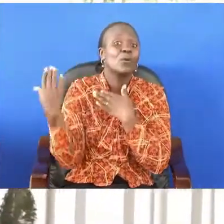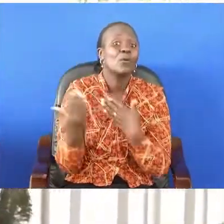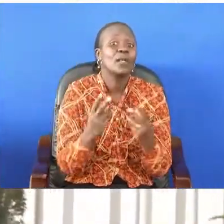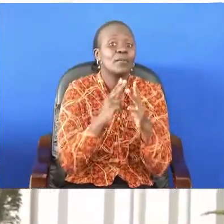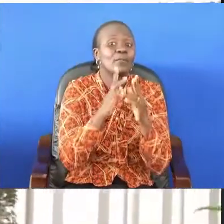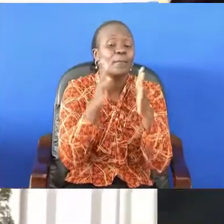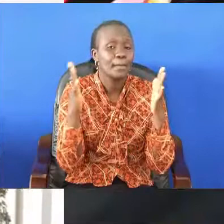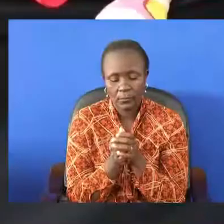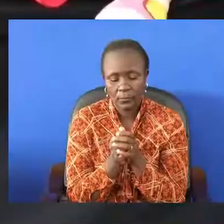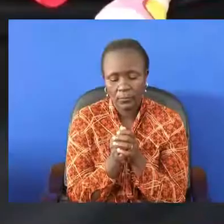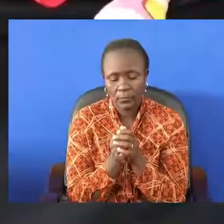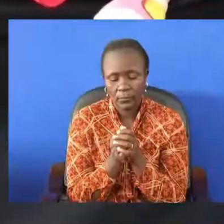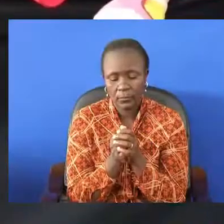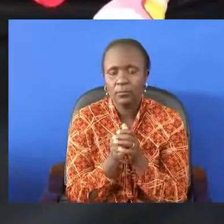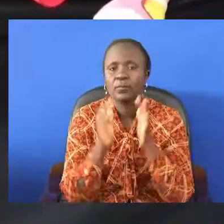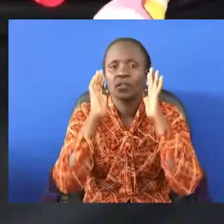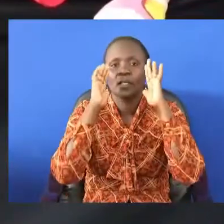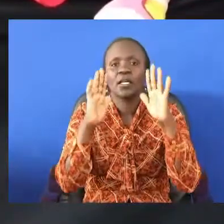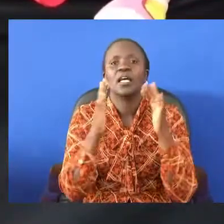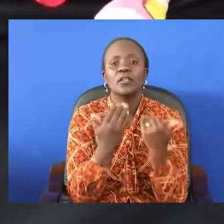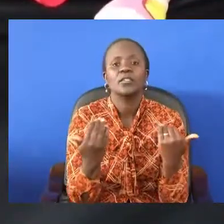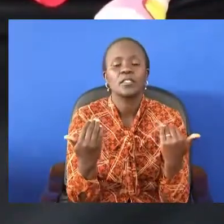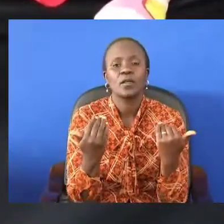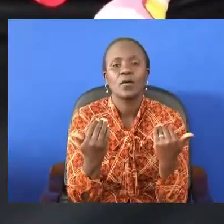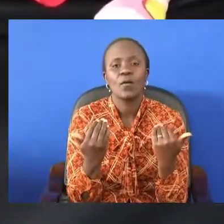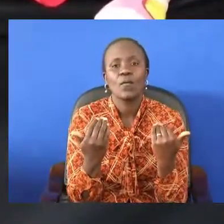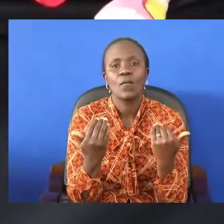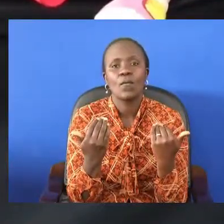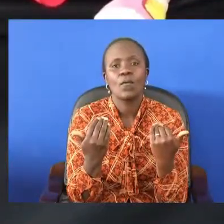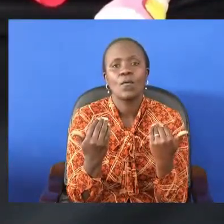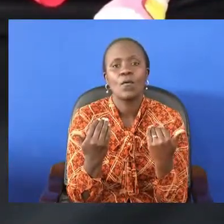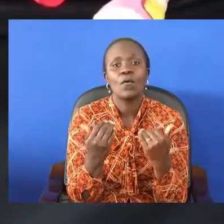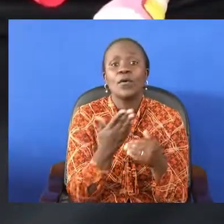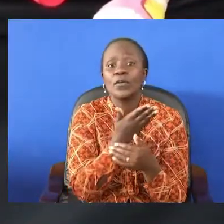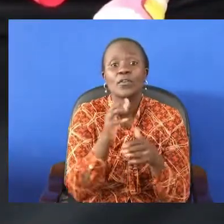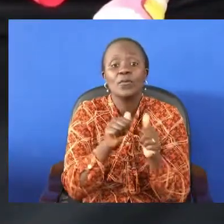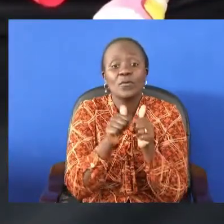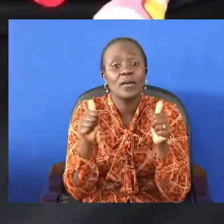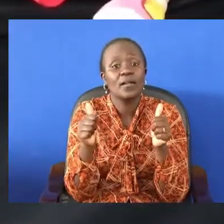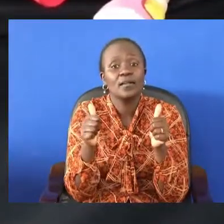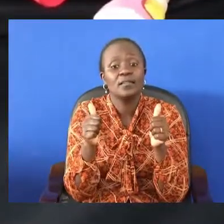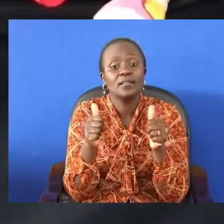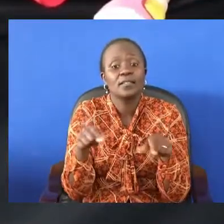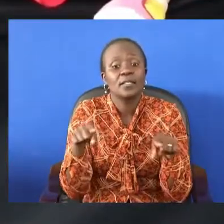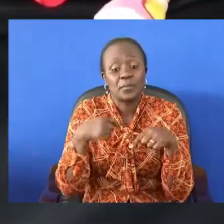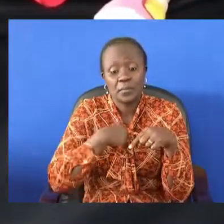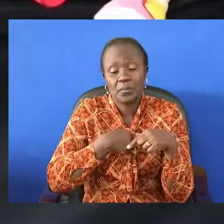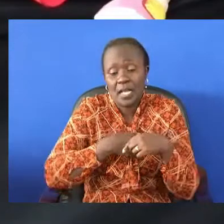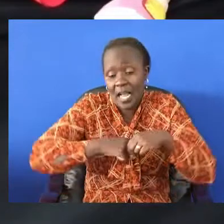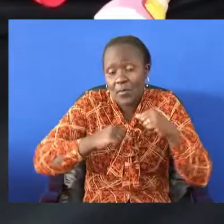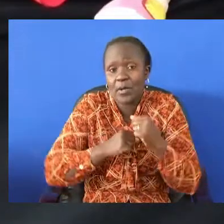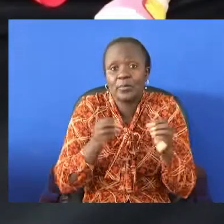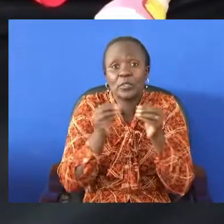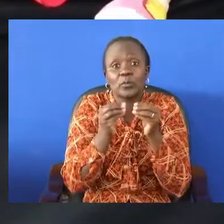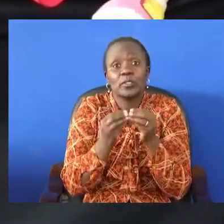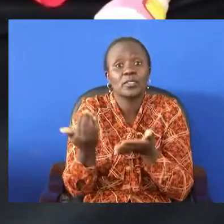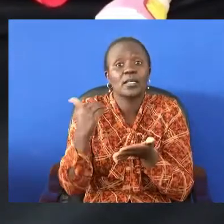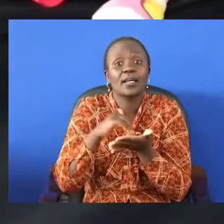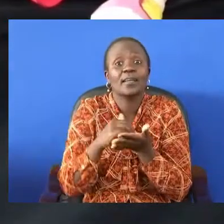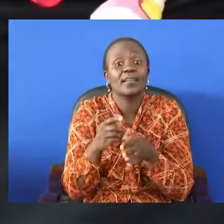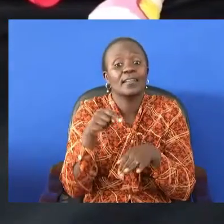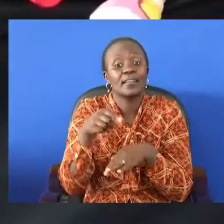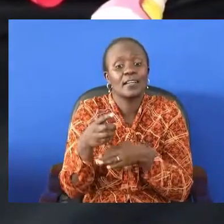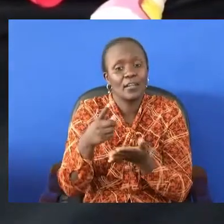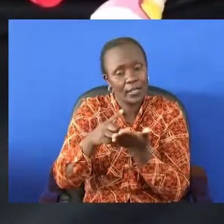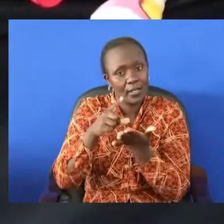sana. Hello, children. Are you fine? I'm so excited to meet you this day